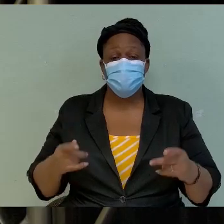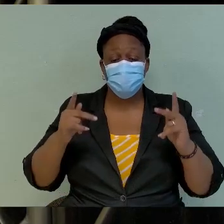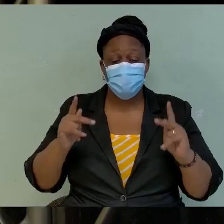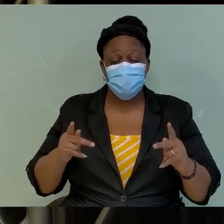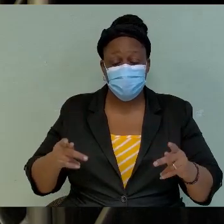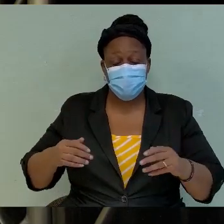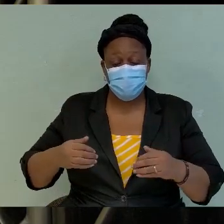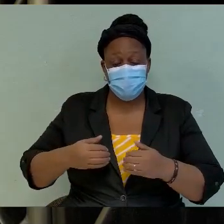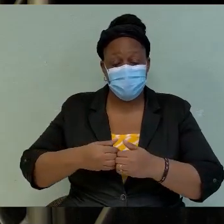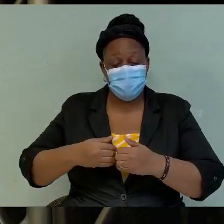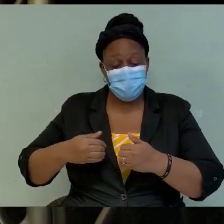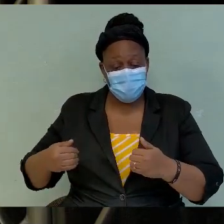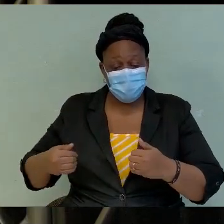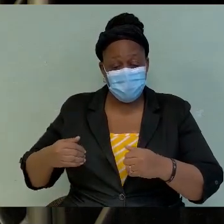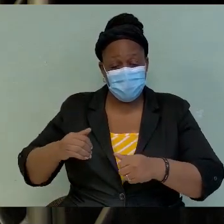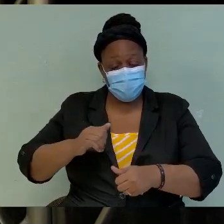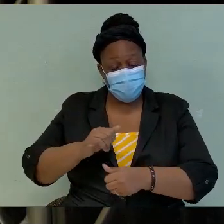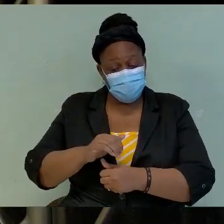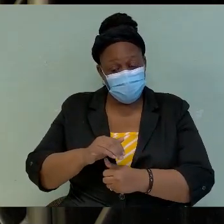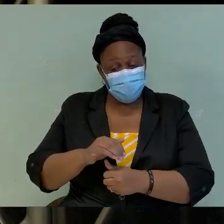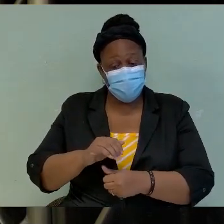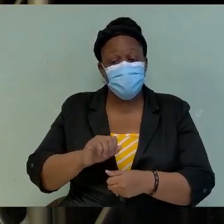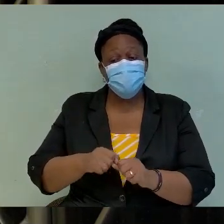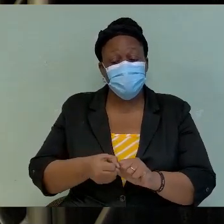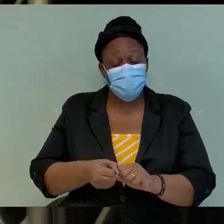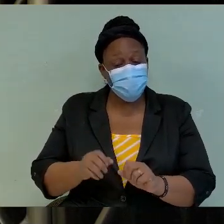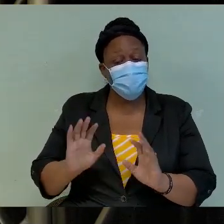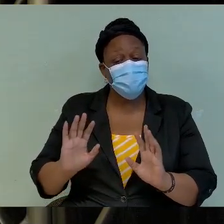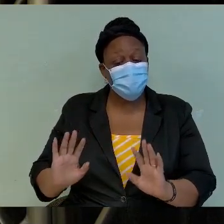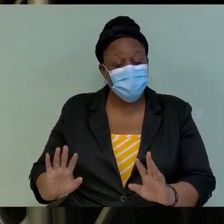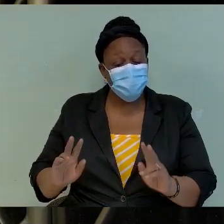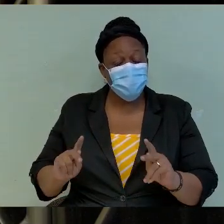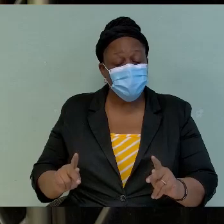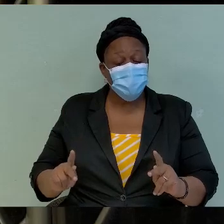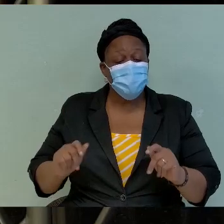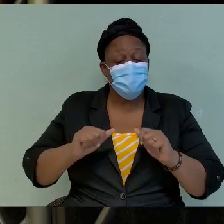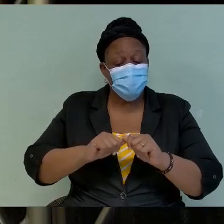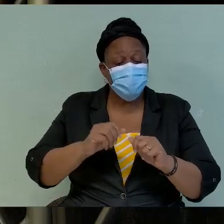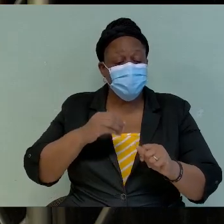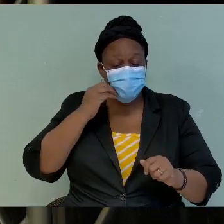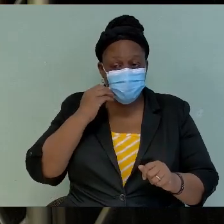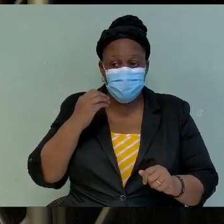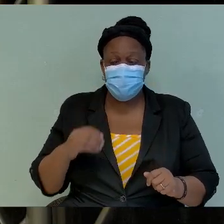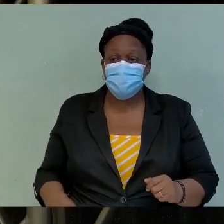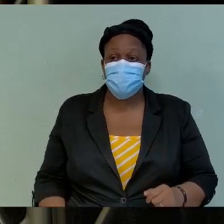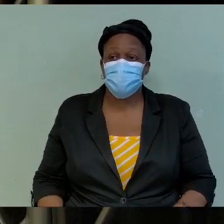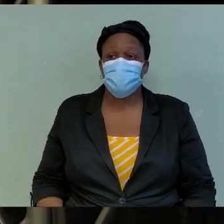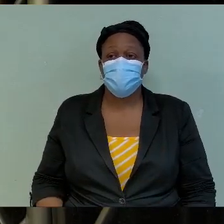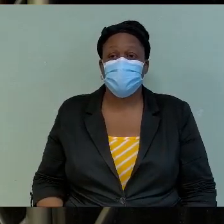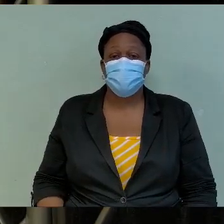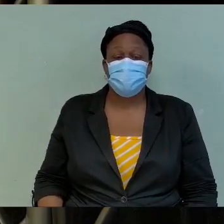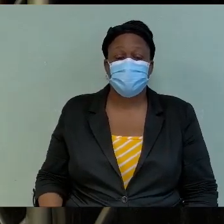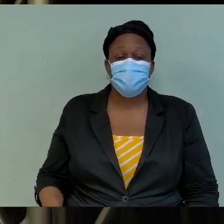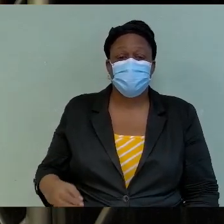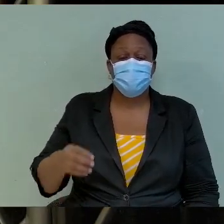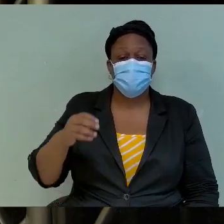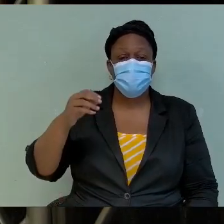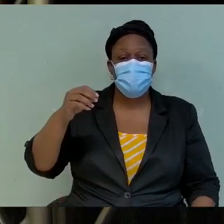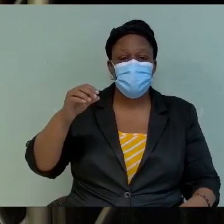accordingly. The RSS plane would have arrived on the Federation yesterday, 24th